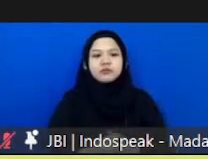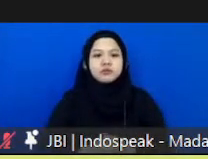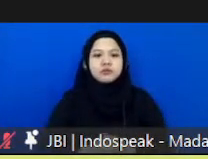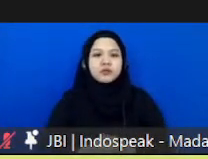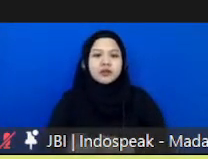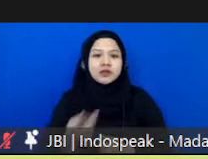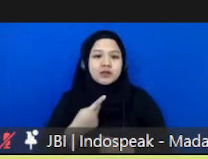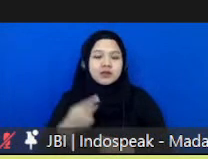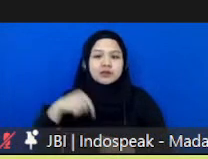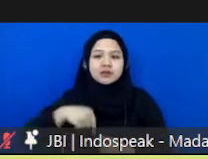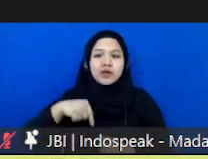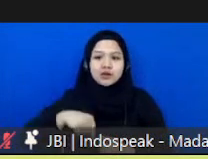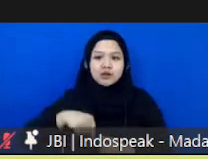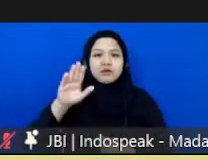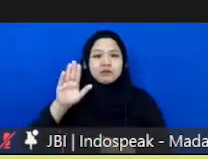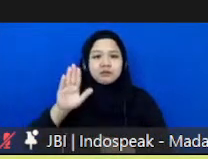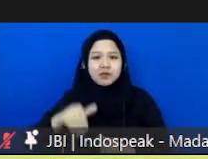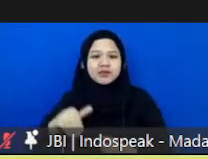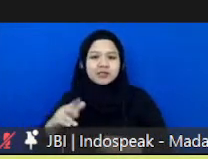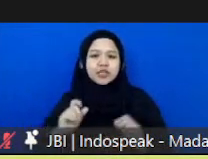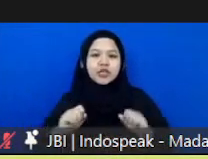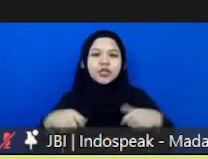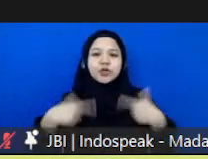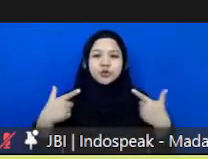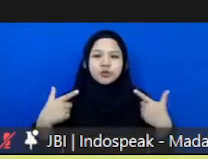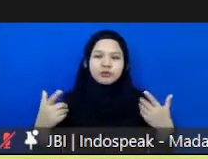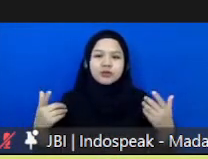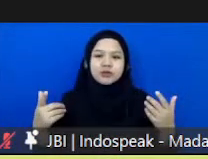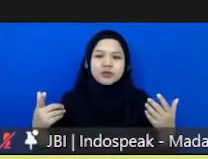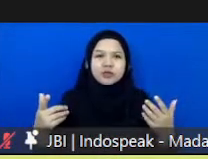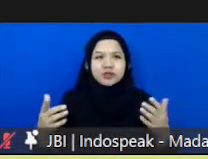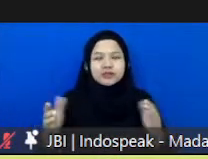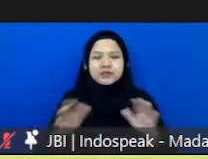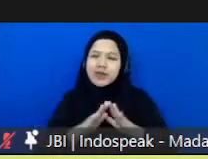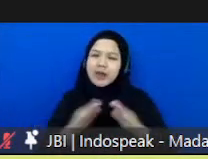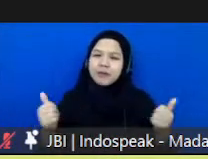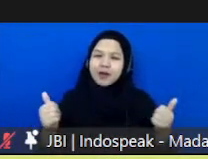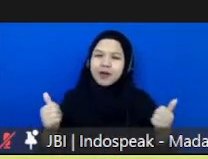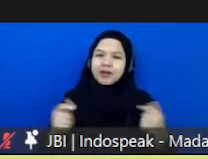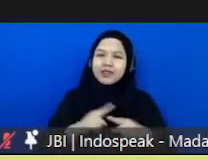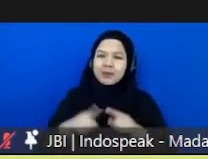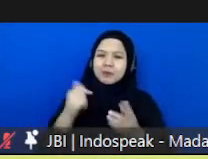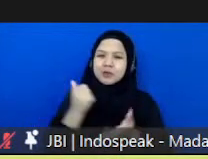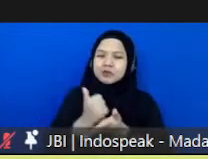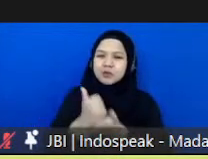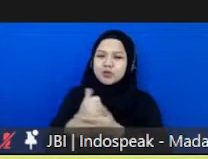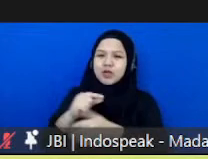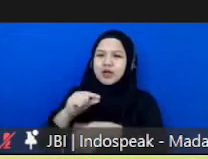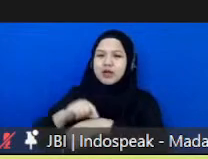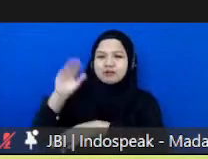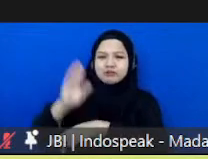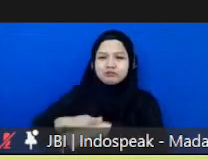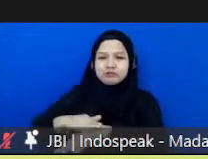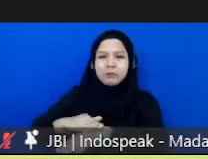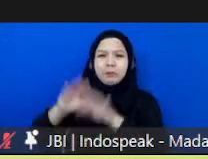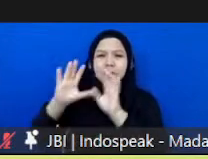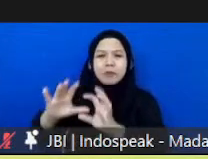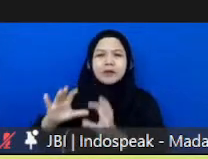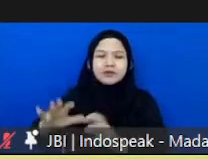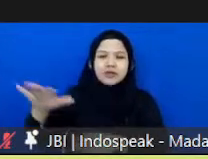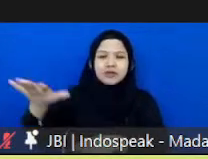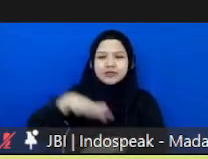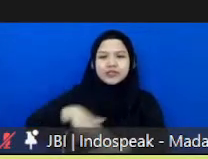in harmony even with many mosquitoes around us. Aedes aegypti is stable throughout the